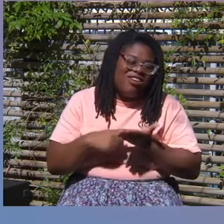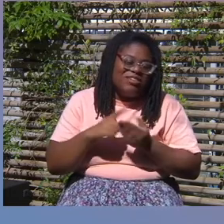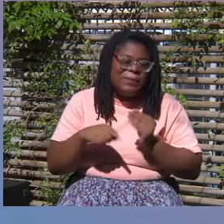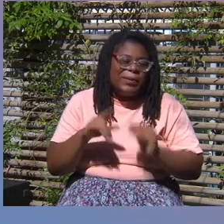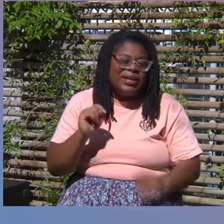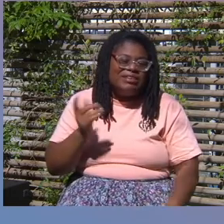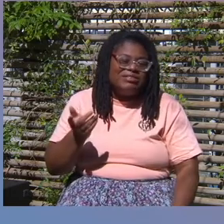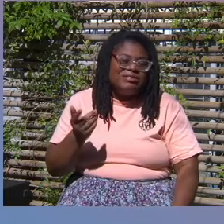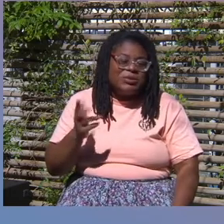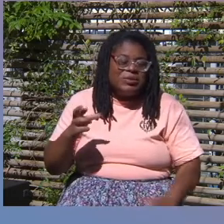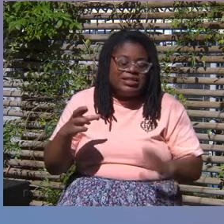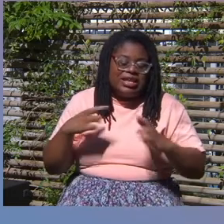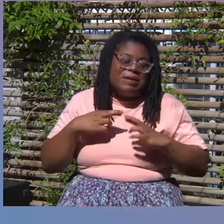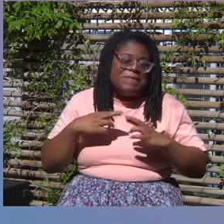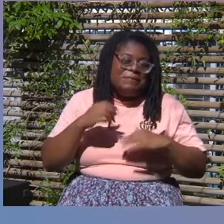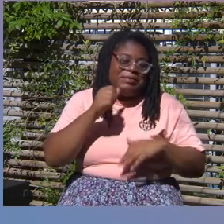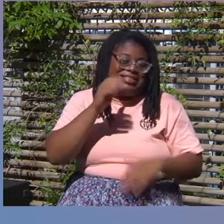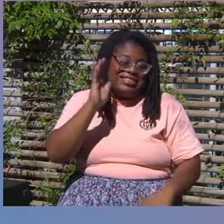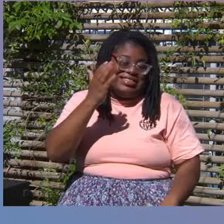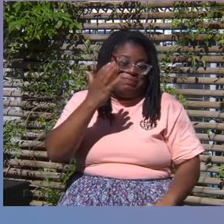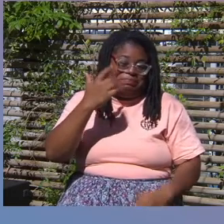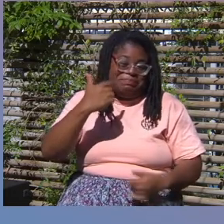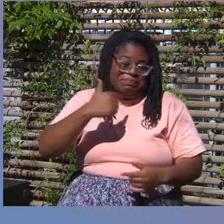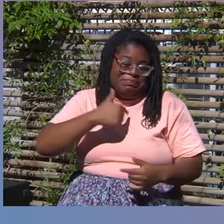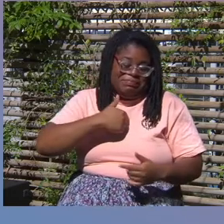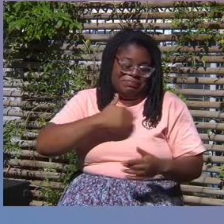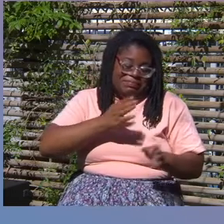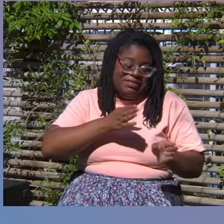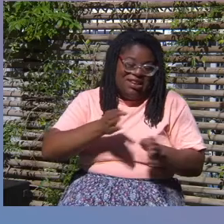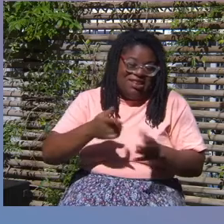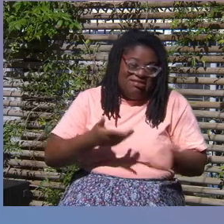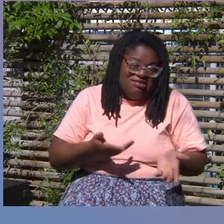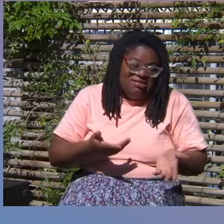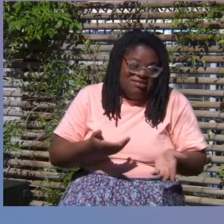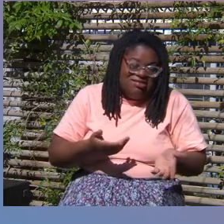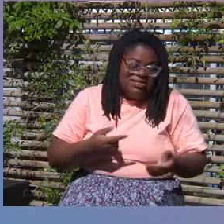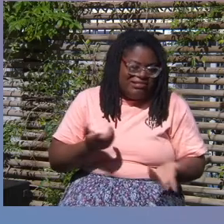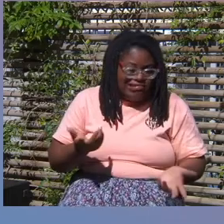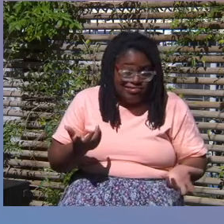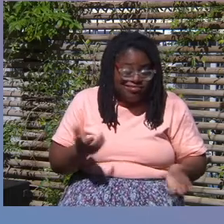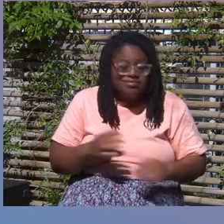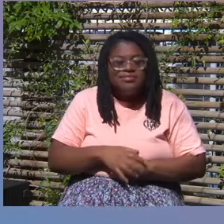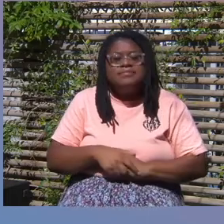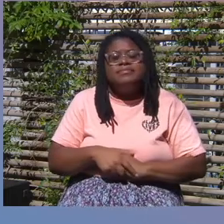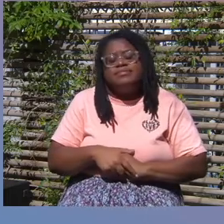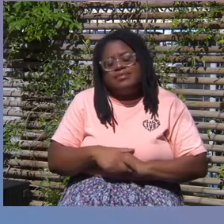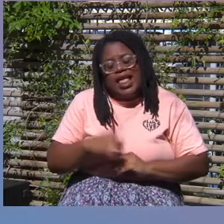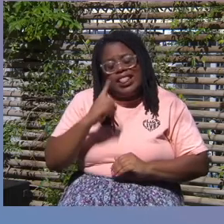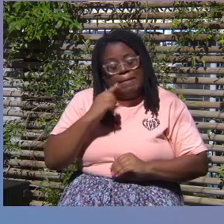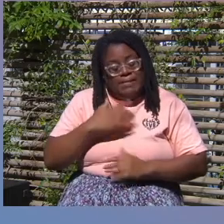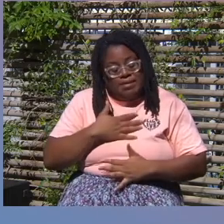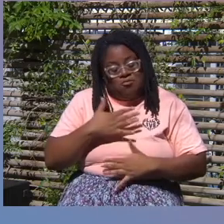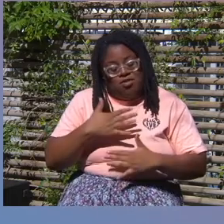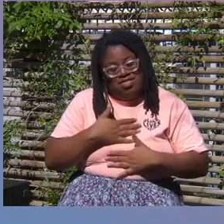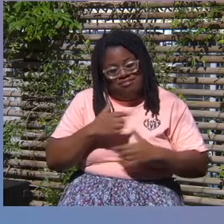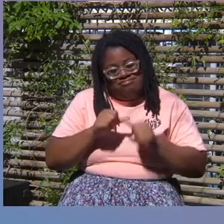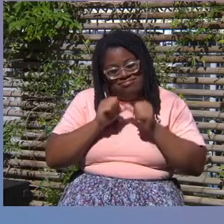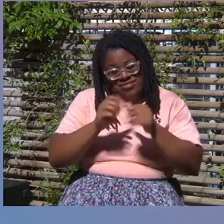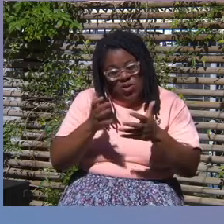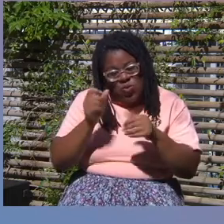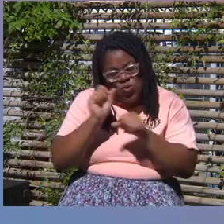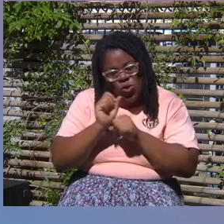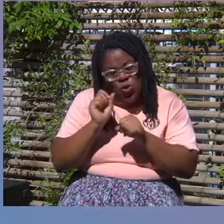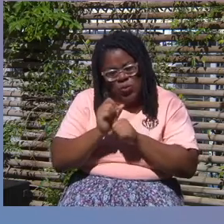know, retirement just doesn't seem to be anywhere in there. I don't know. I think as long as I'm breathing, I'm going to want to